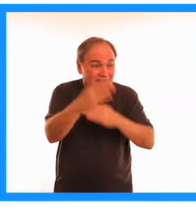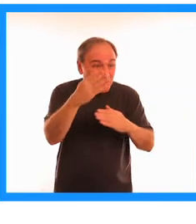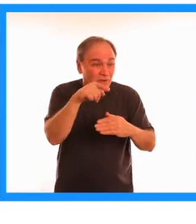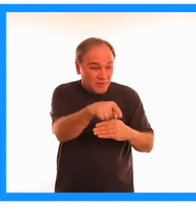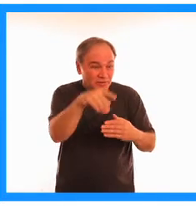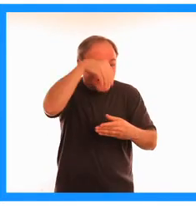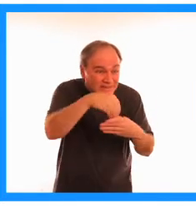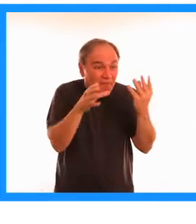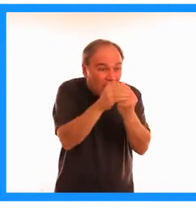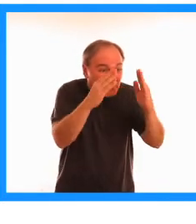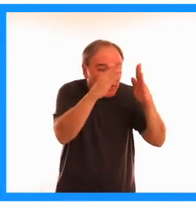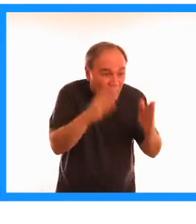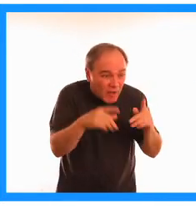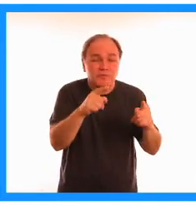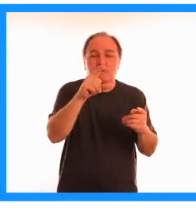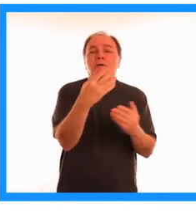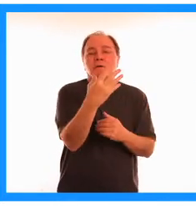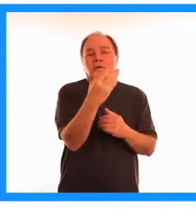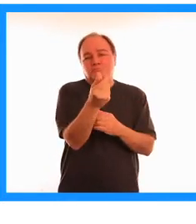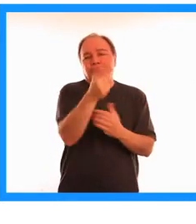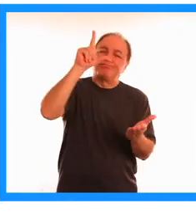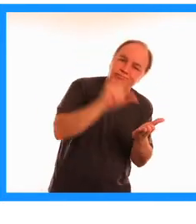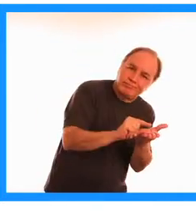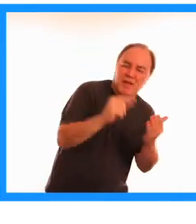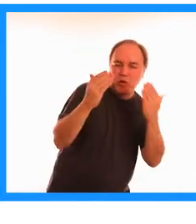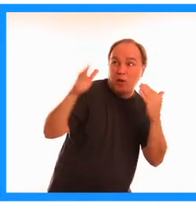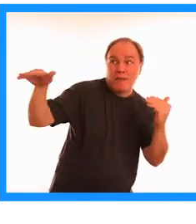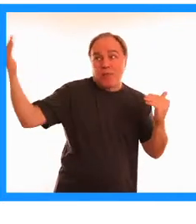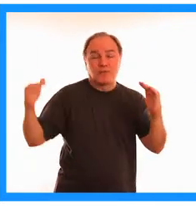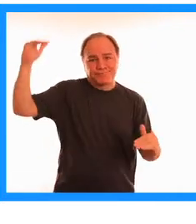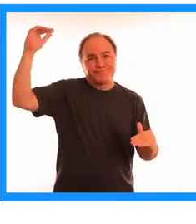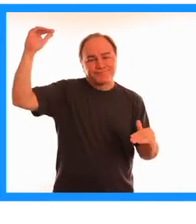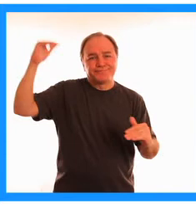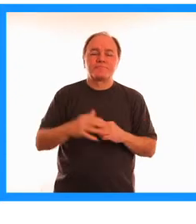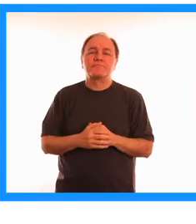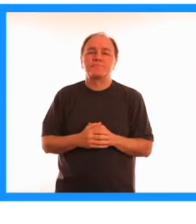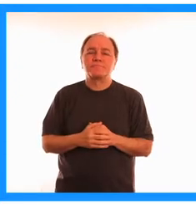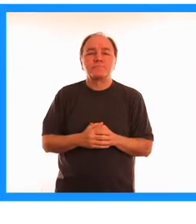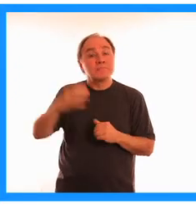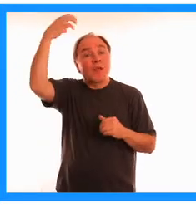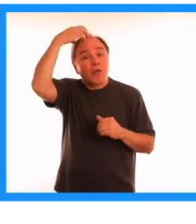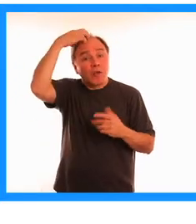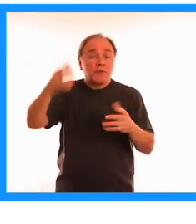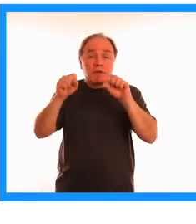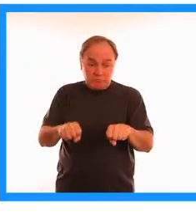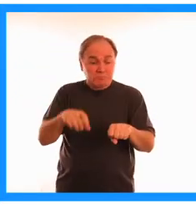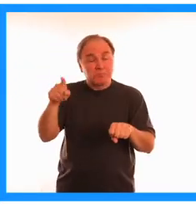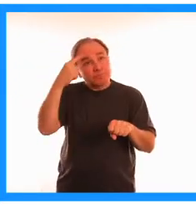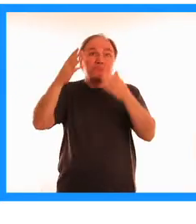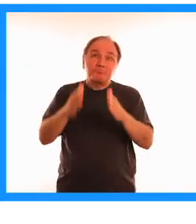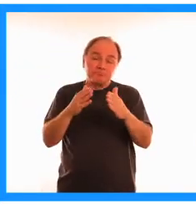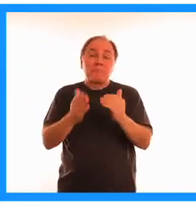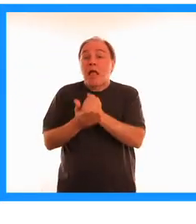Education, healthcare, habilitation, rehabilitation, and recreation should be provided free of charge and in a manner that promotes the integration